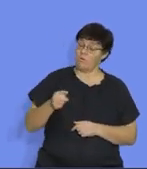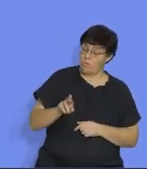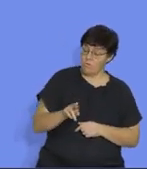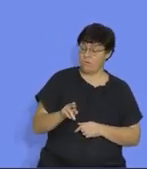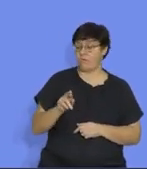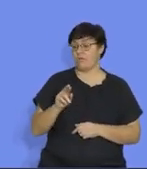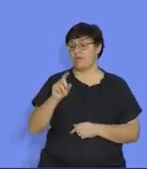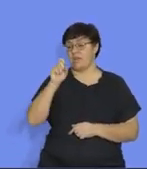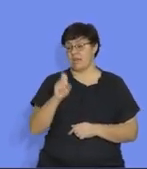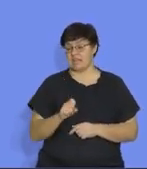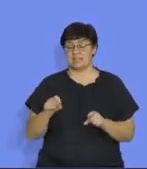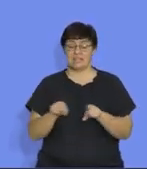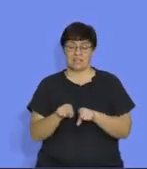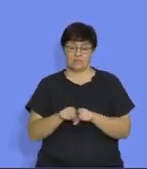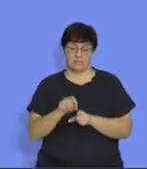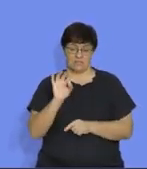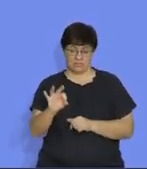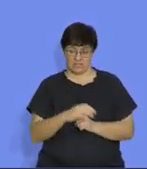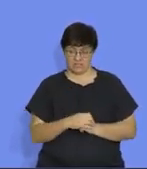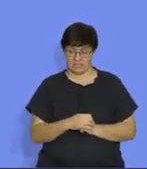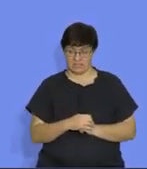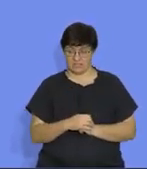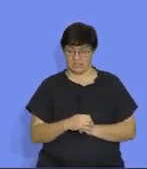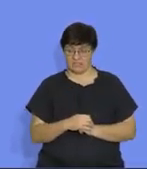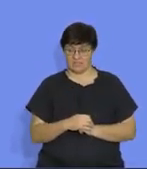or x will be equal to 3.